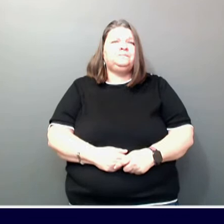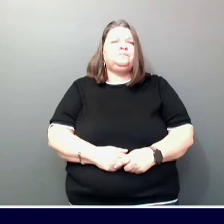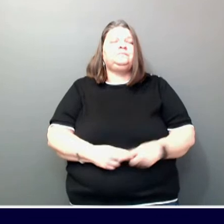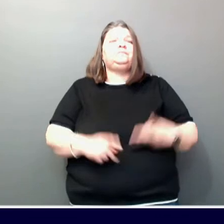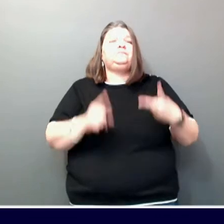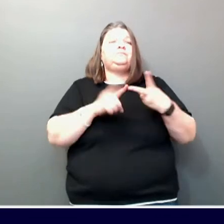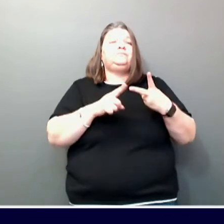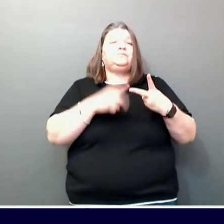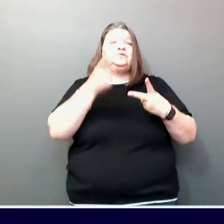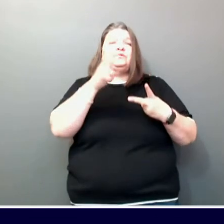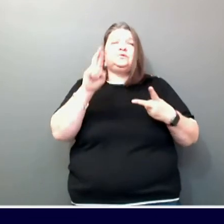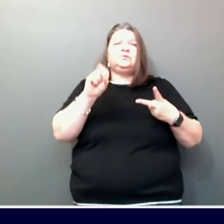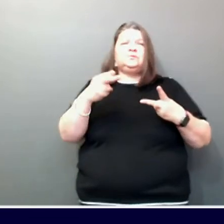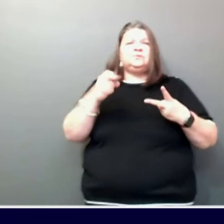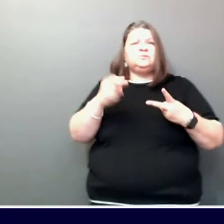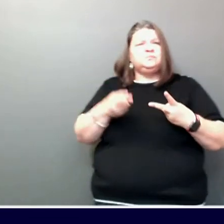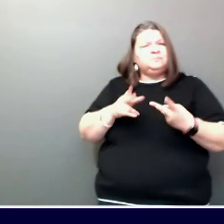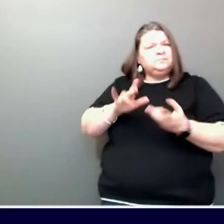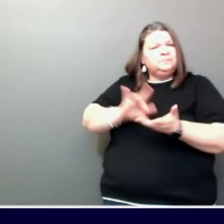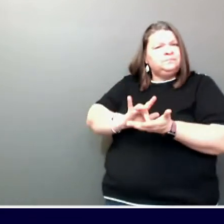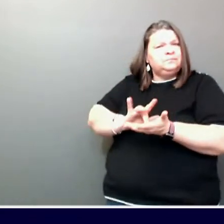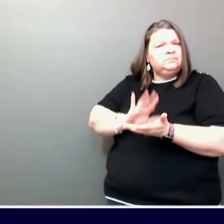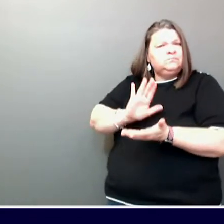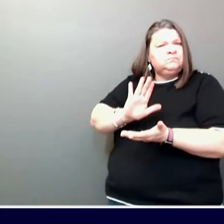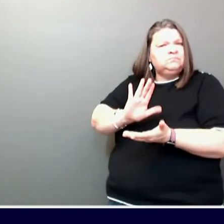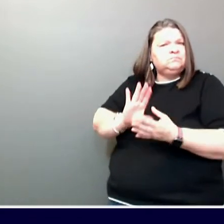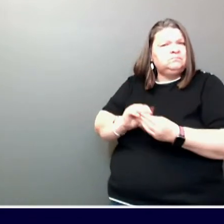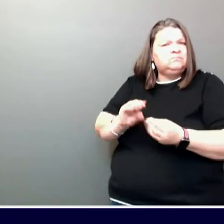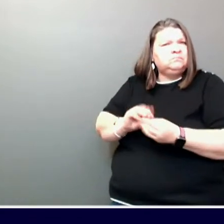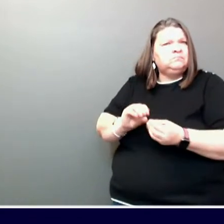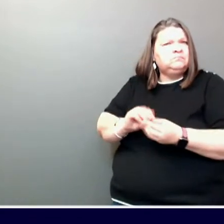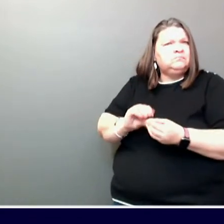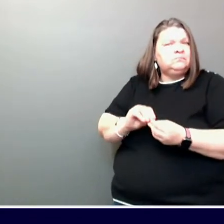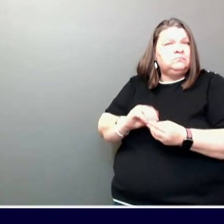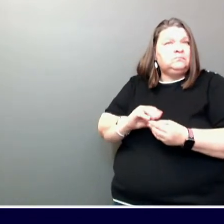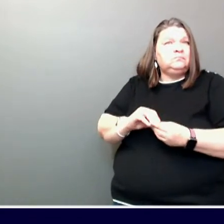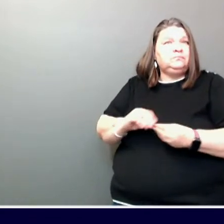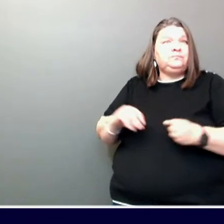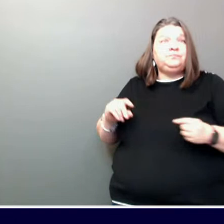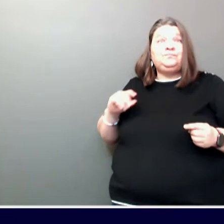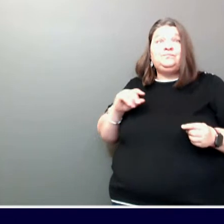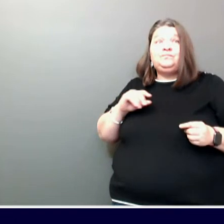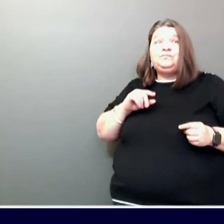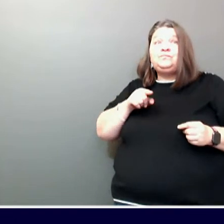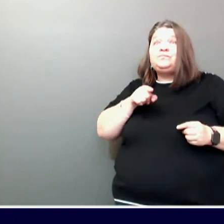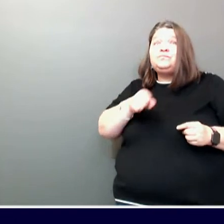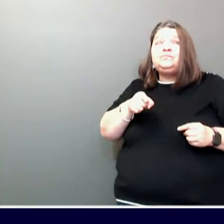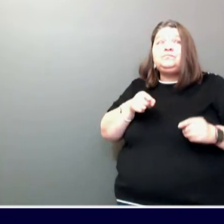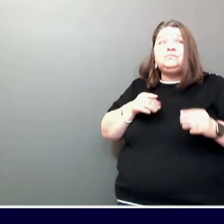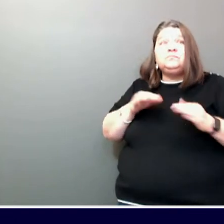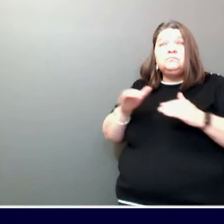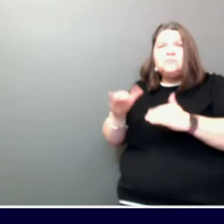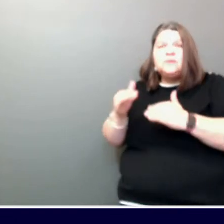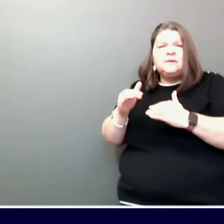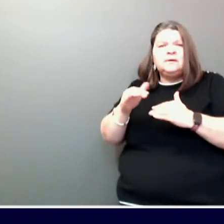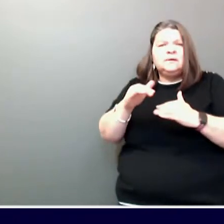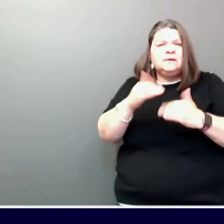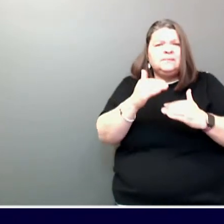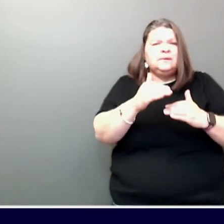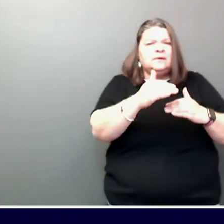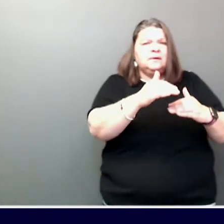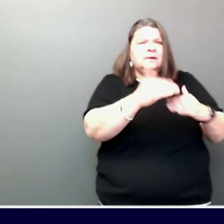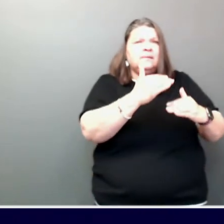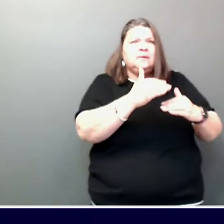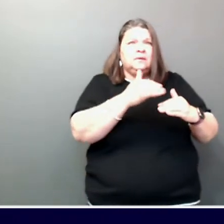therapeutics. I think if I remember in previous weeks, we've said that the supply of those has been strained. I don't know if it was specifically was